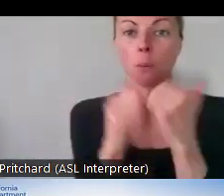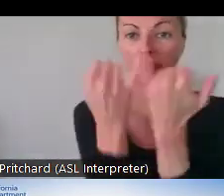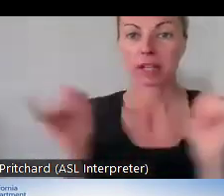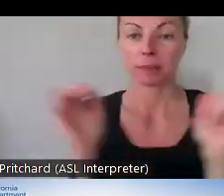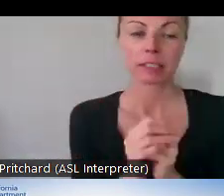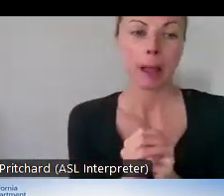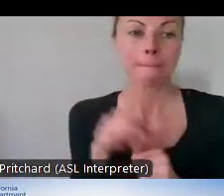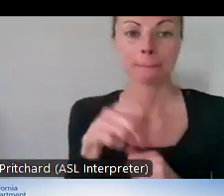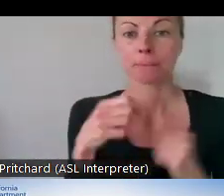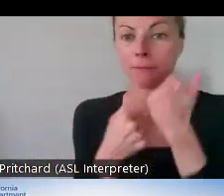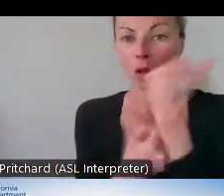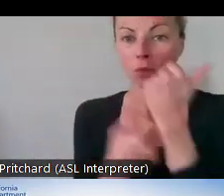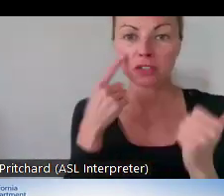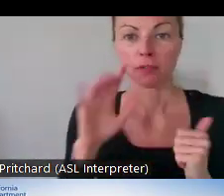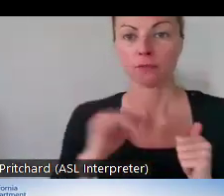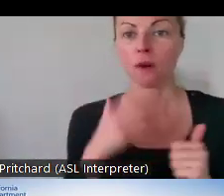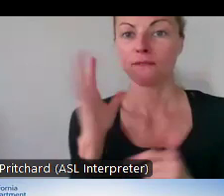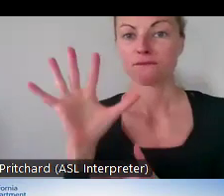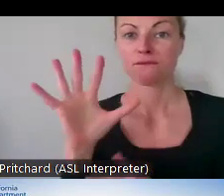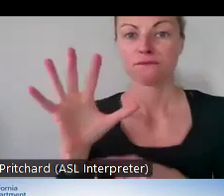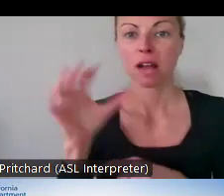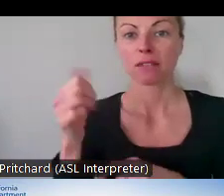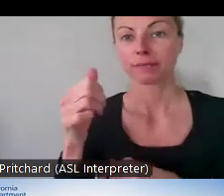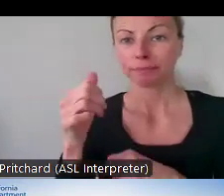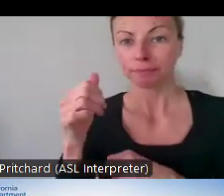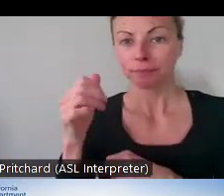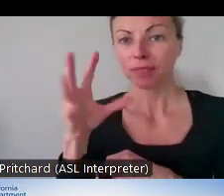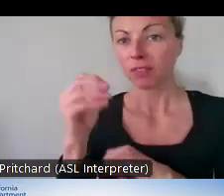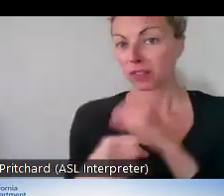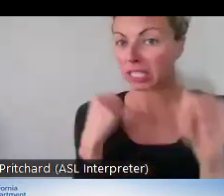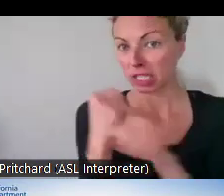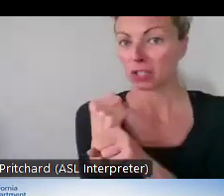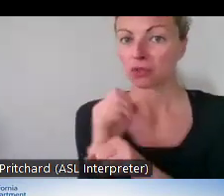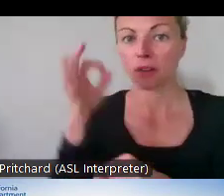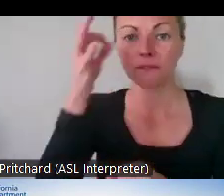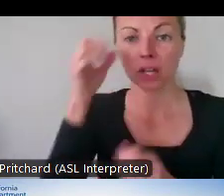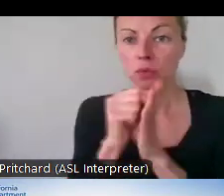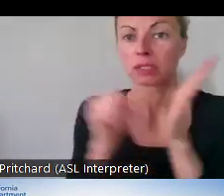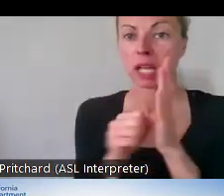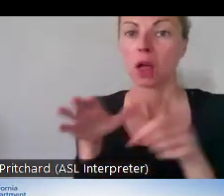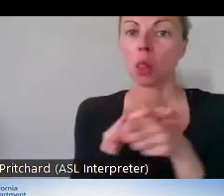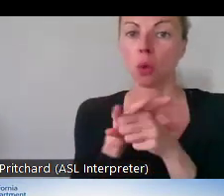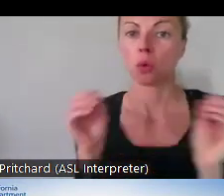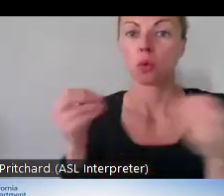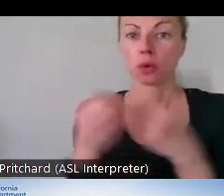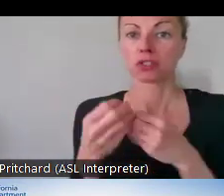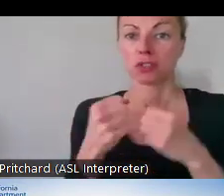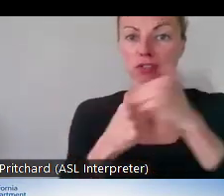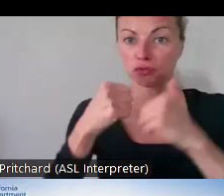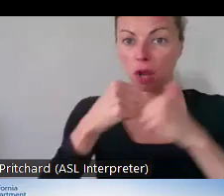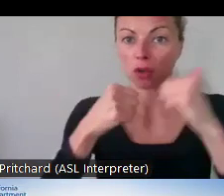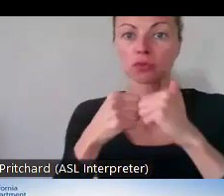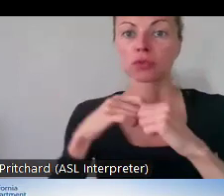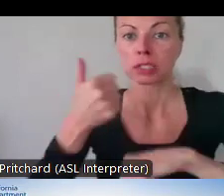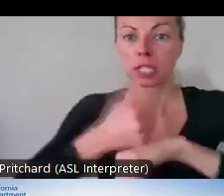act has been the foundation for more than 5 decades, upon which the federal, state, and local organizational infrastructure